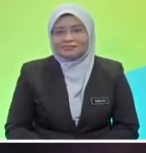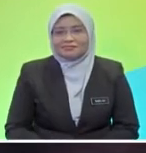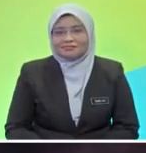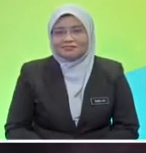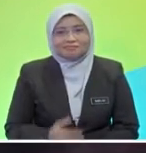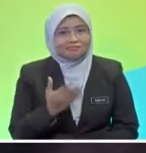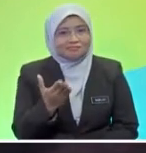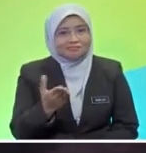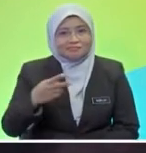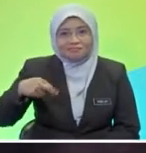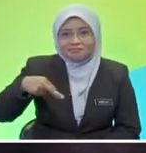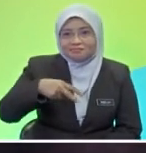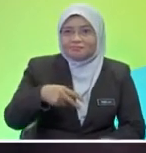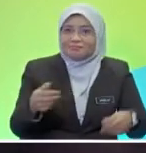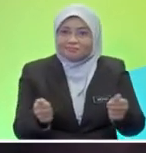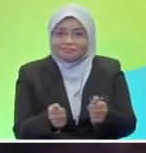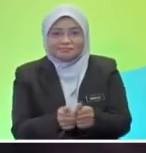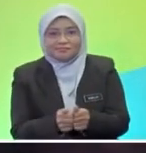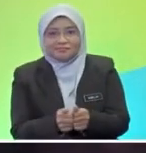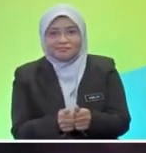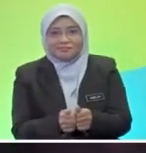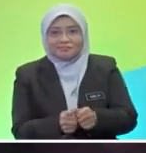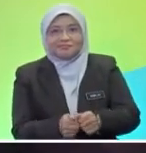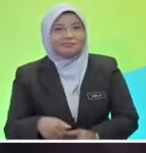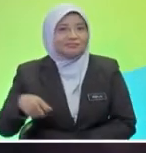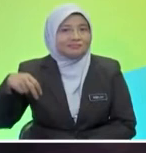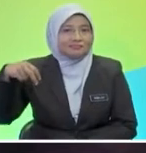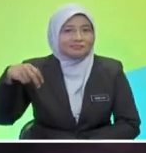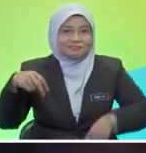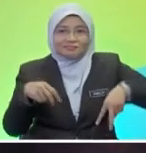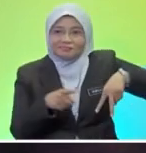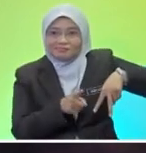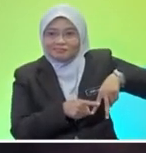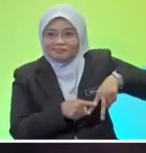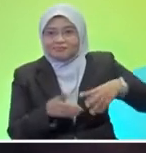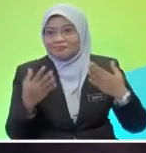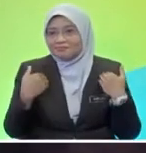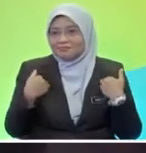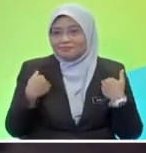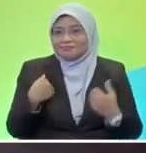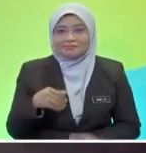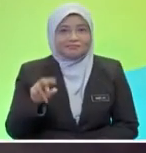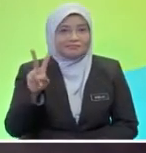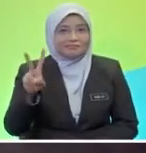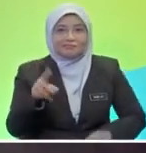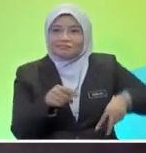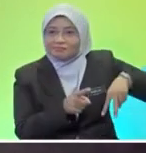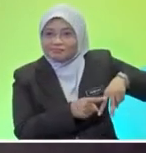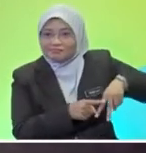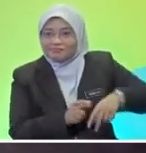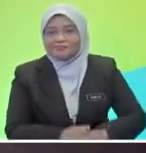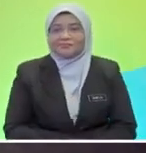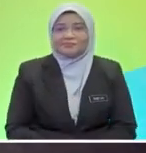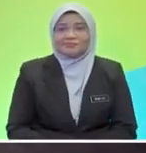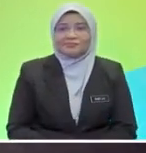your legs. Okay, how many legs you have? I have two legs. Two legs, very good. Okay, now the